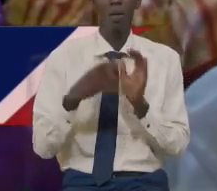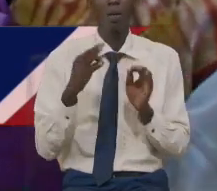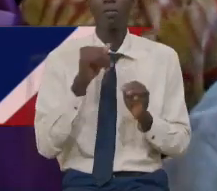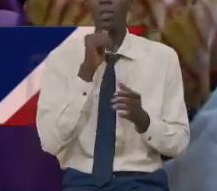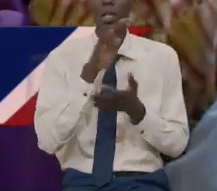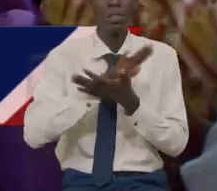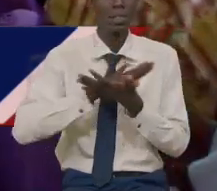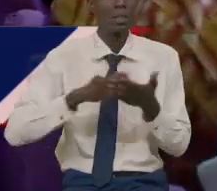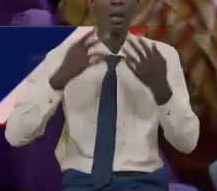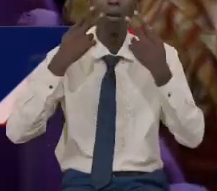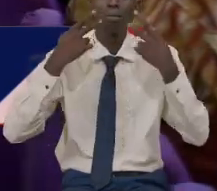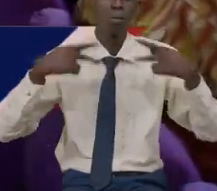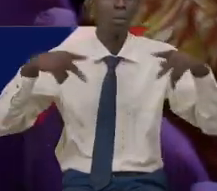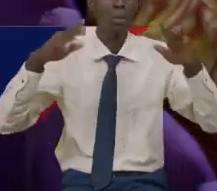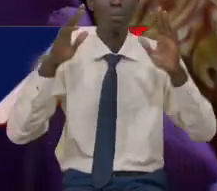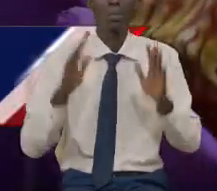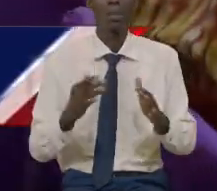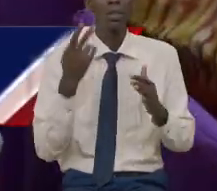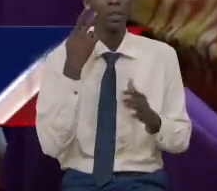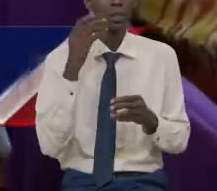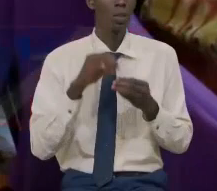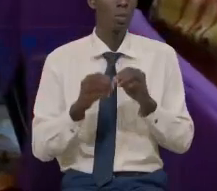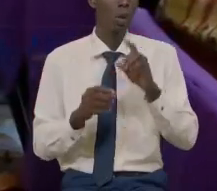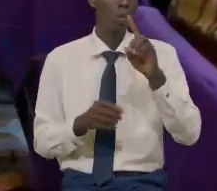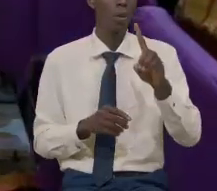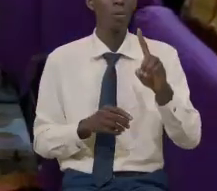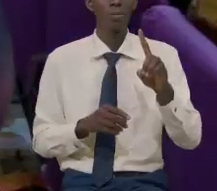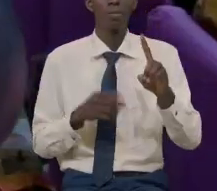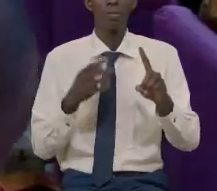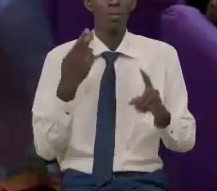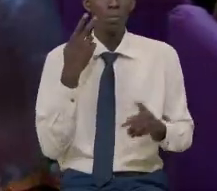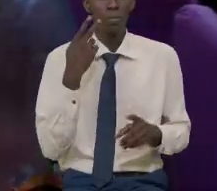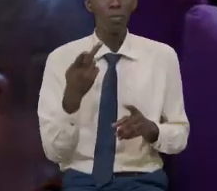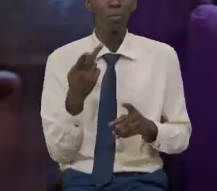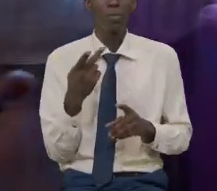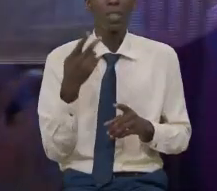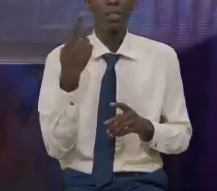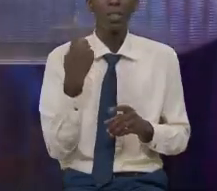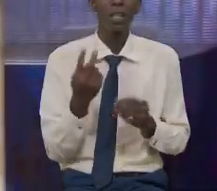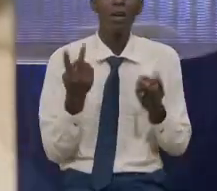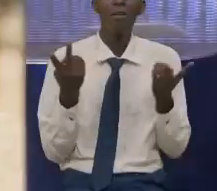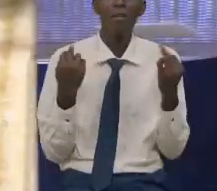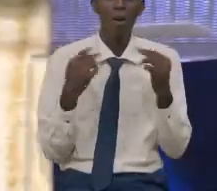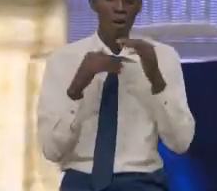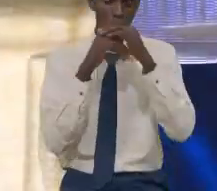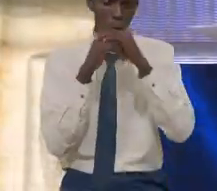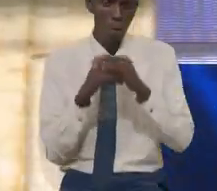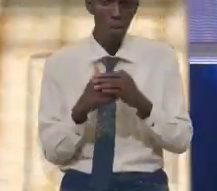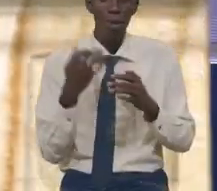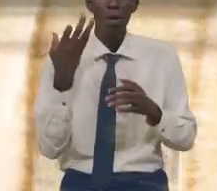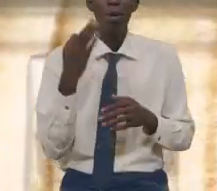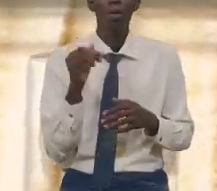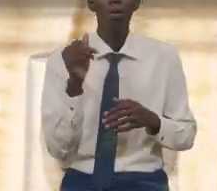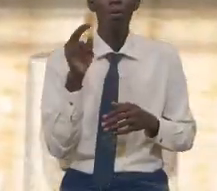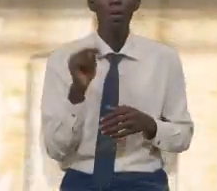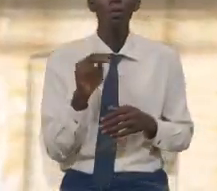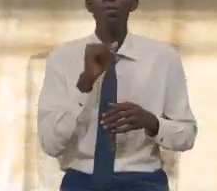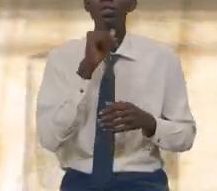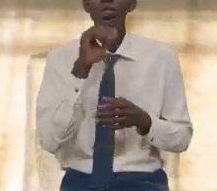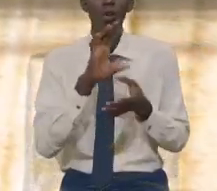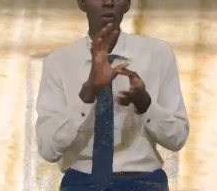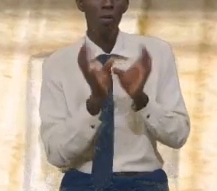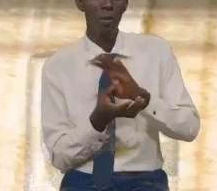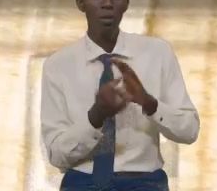unclean proclaimer. Look at number one. Number one, we're looking at the vain worship of an